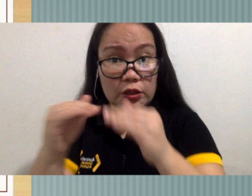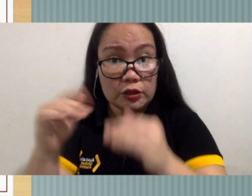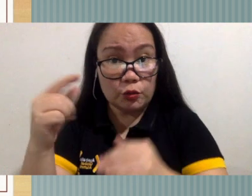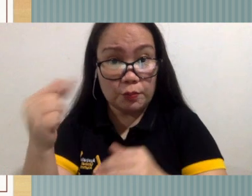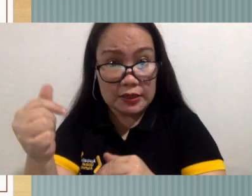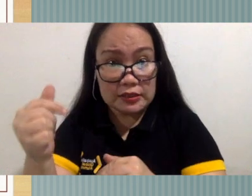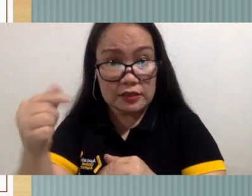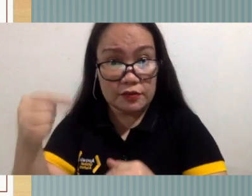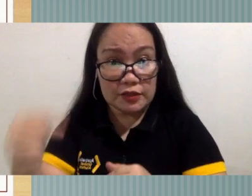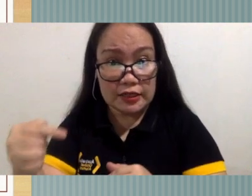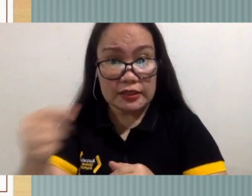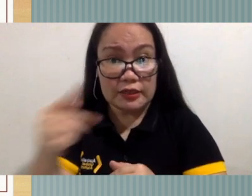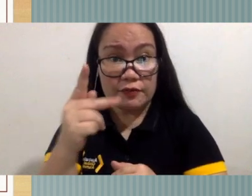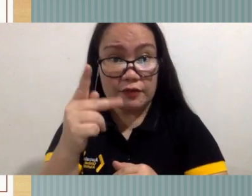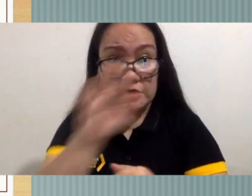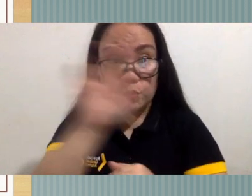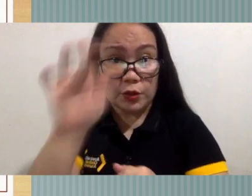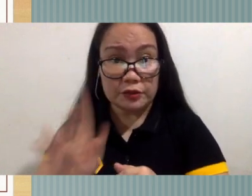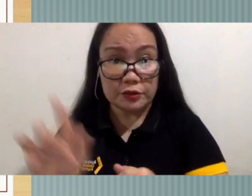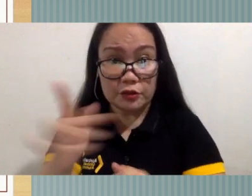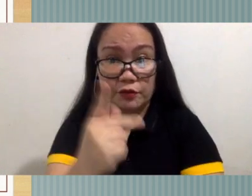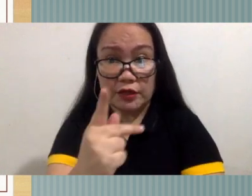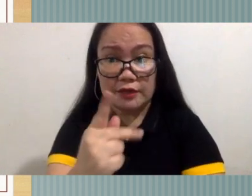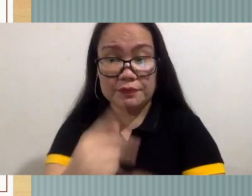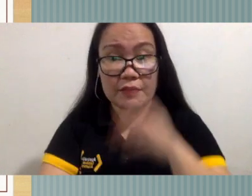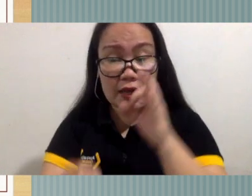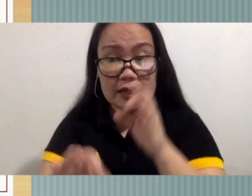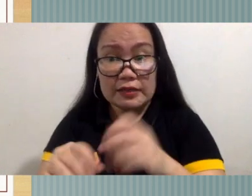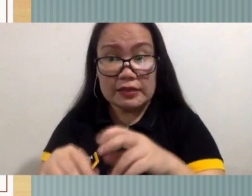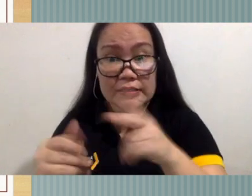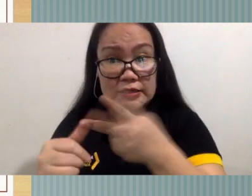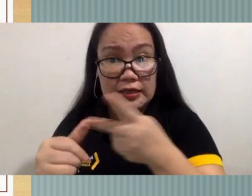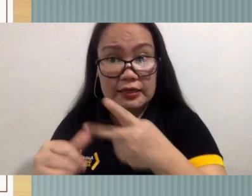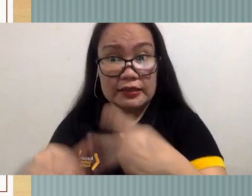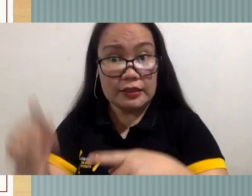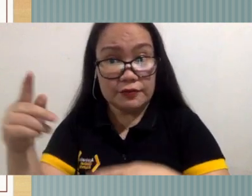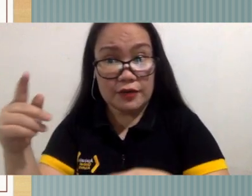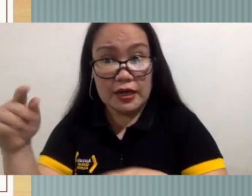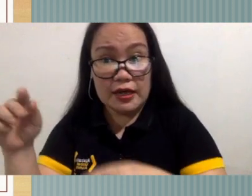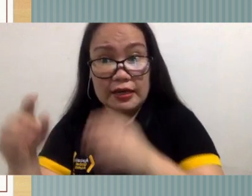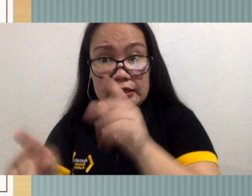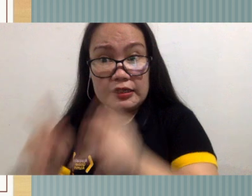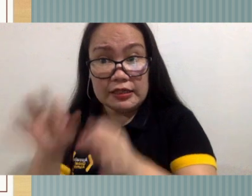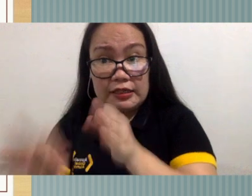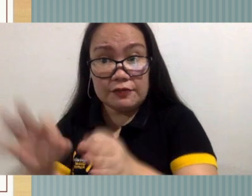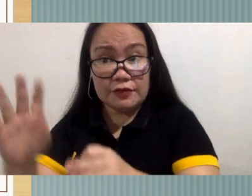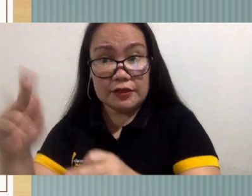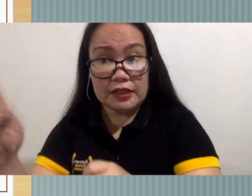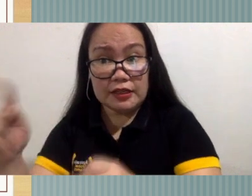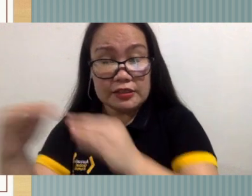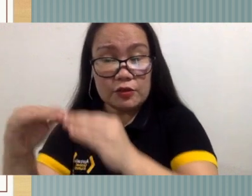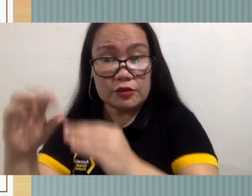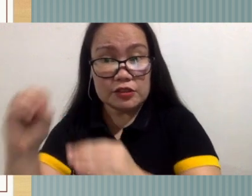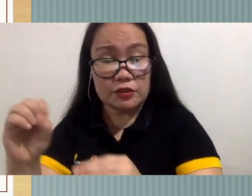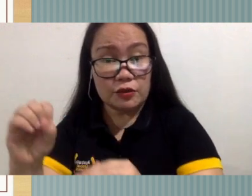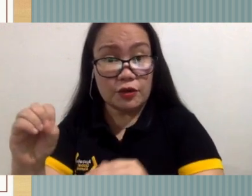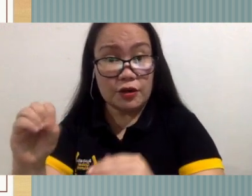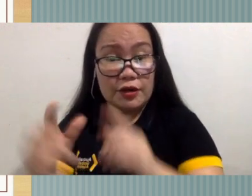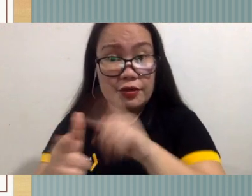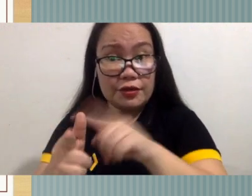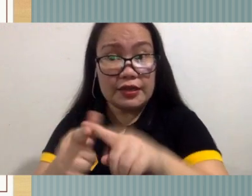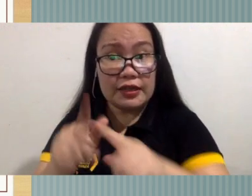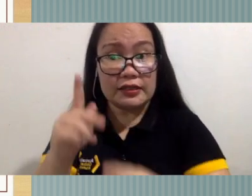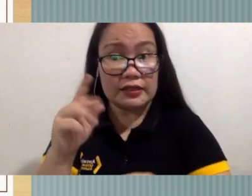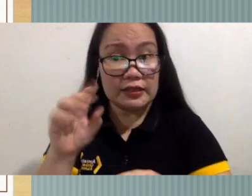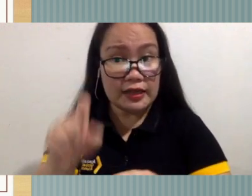negative square root of k. Second, if k is equal to 0, then x squared is equal to k,